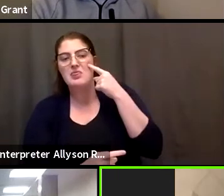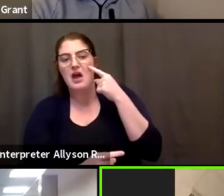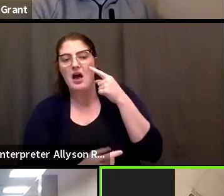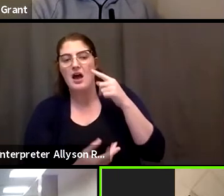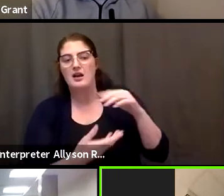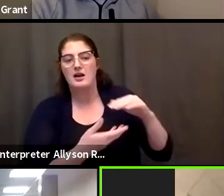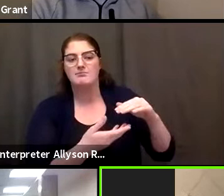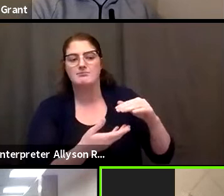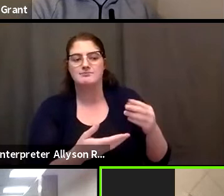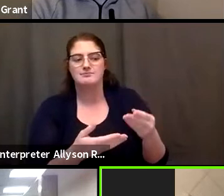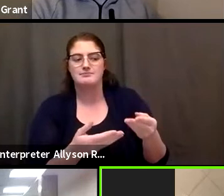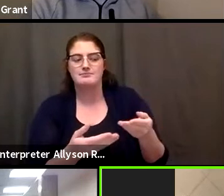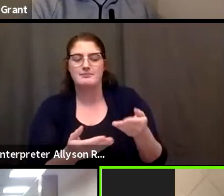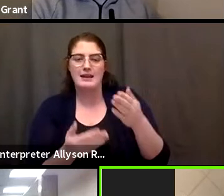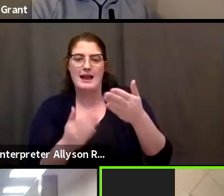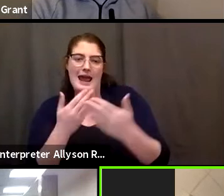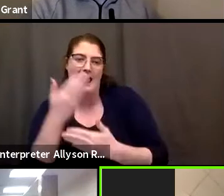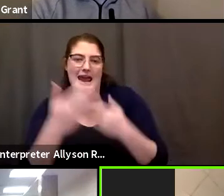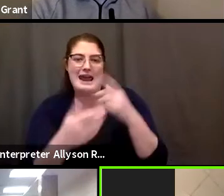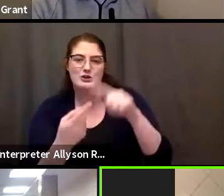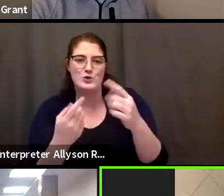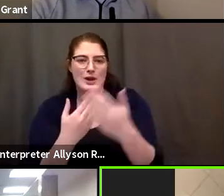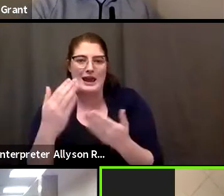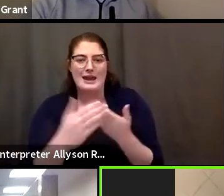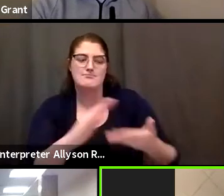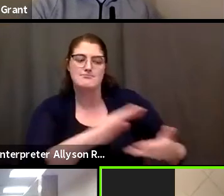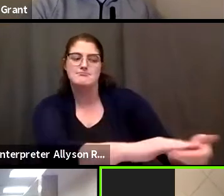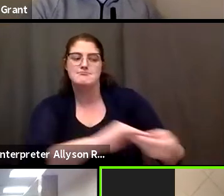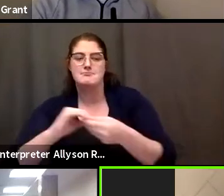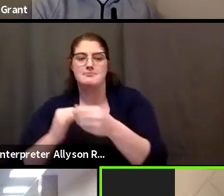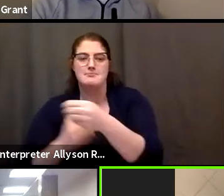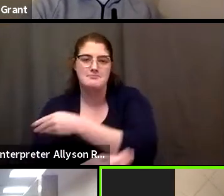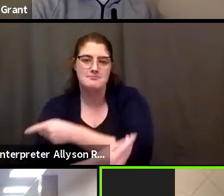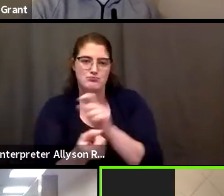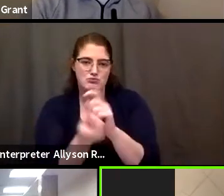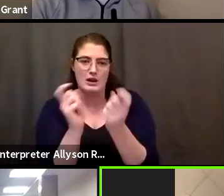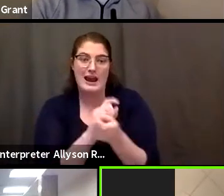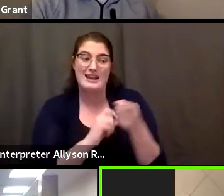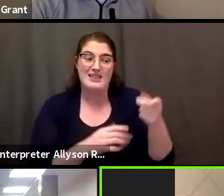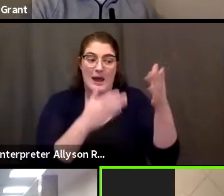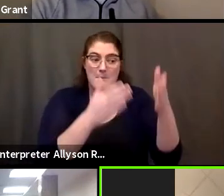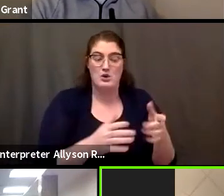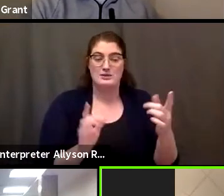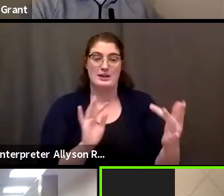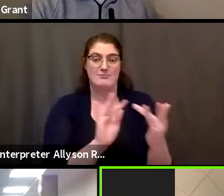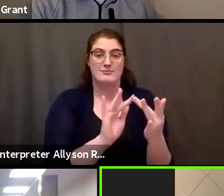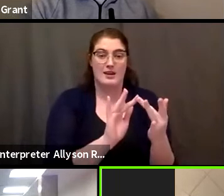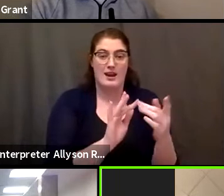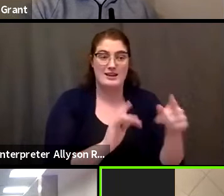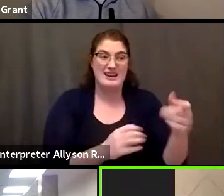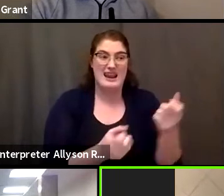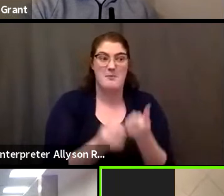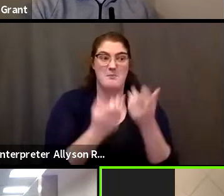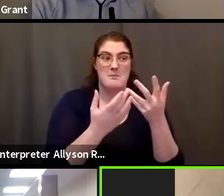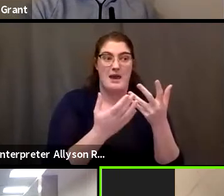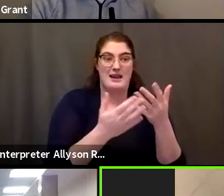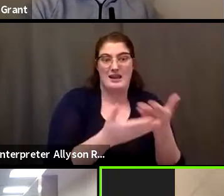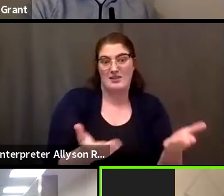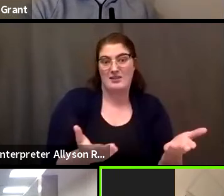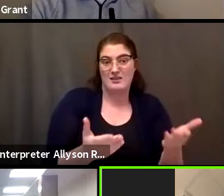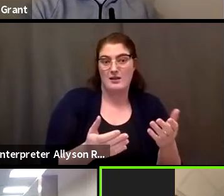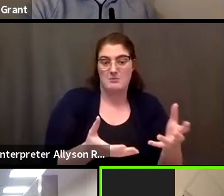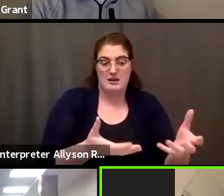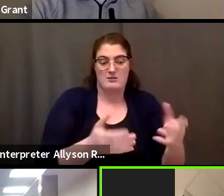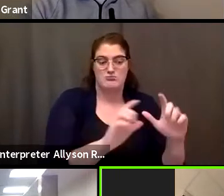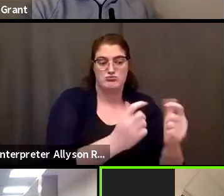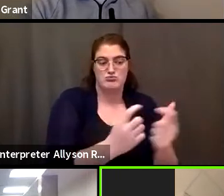hand-to-hand. They made contact with that individual, and he had multiple bundles of K2 and also had a firearm. So